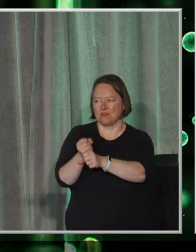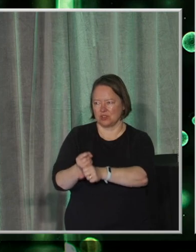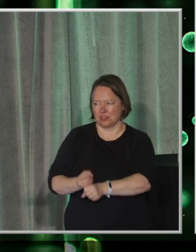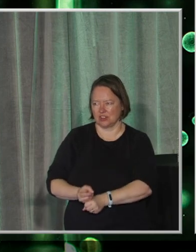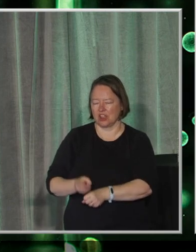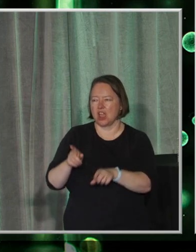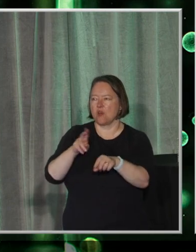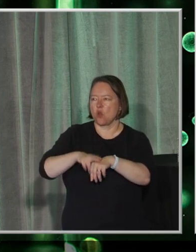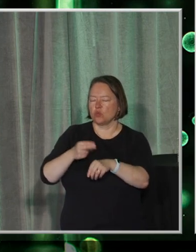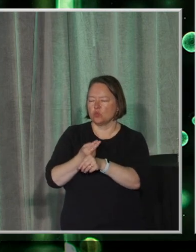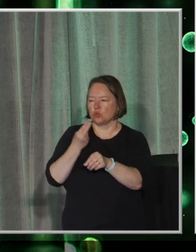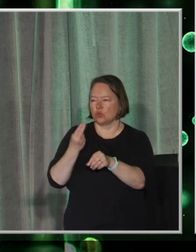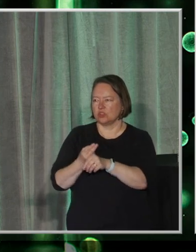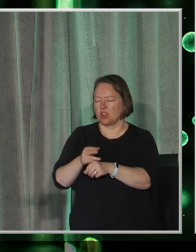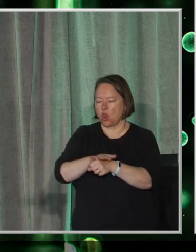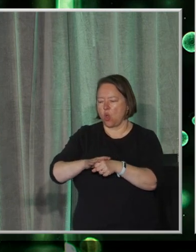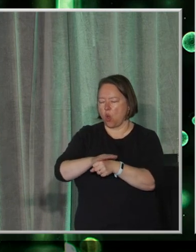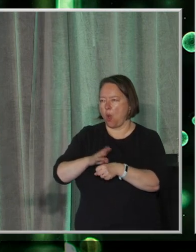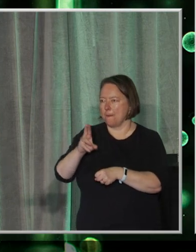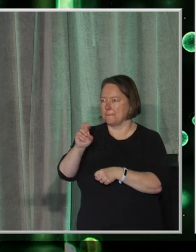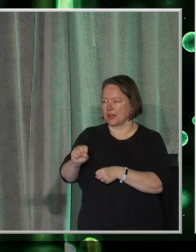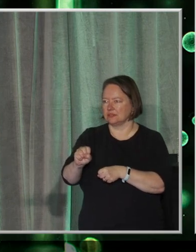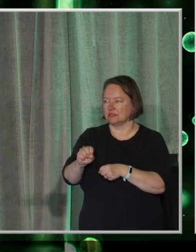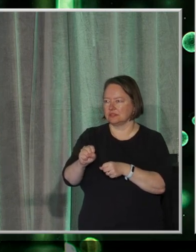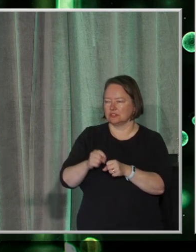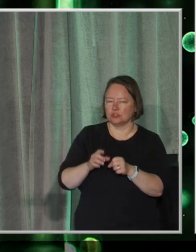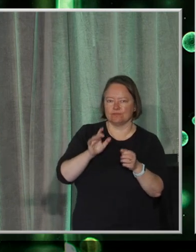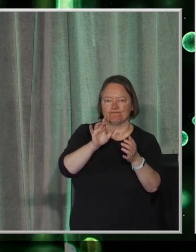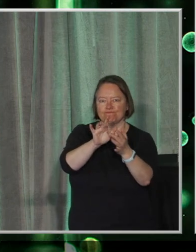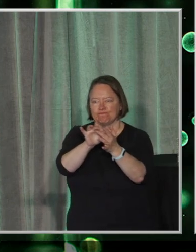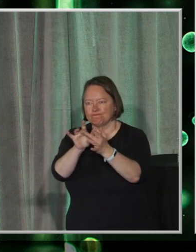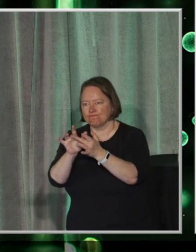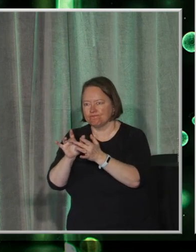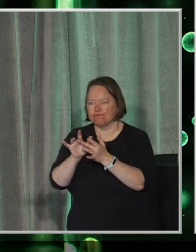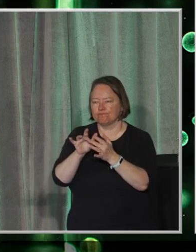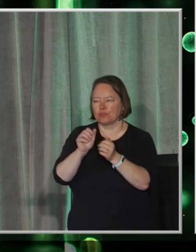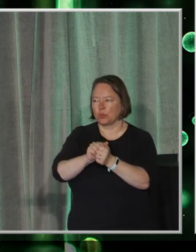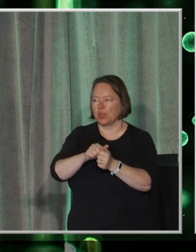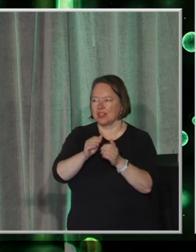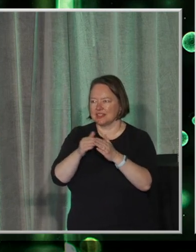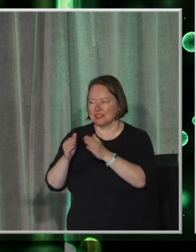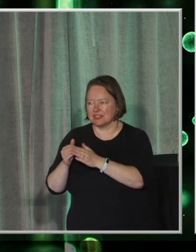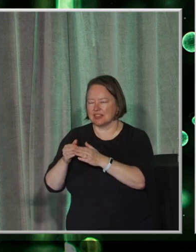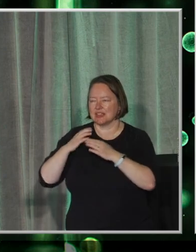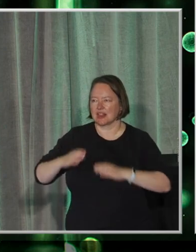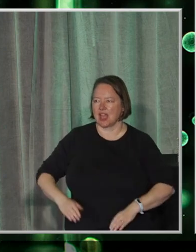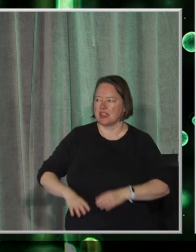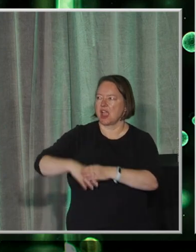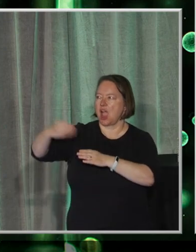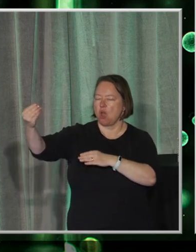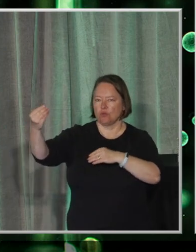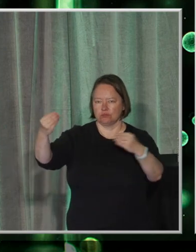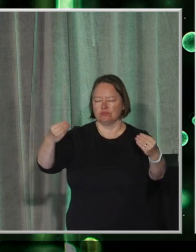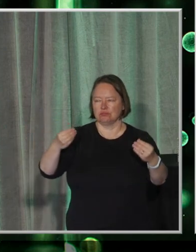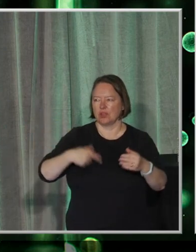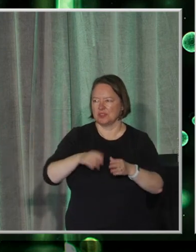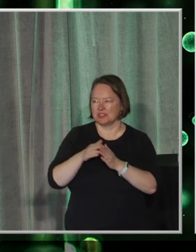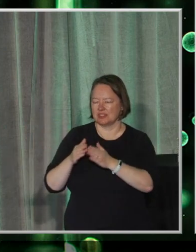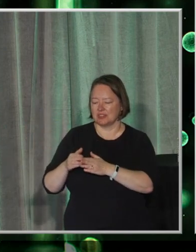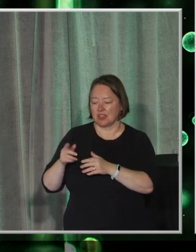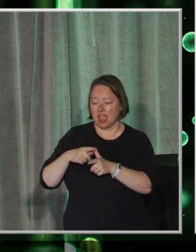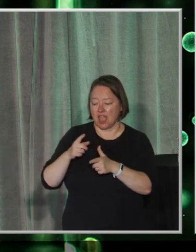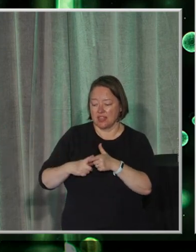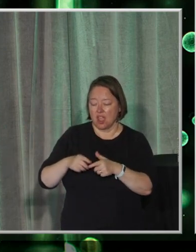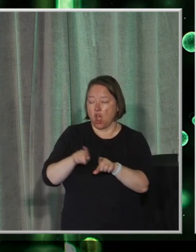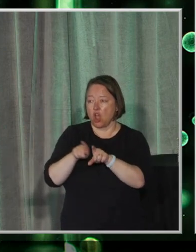course, we'll be using local buses to reach out to the cities and clients outside Dar es Salaam City. And about our